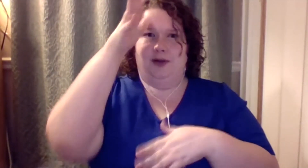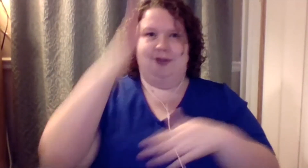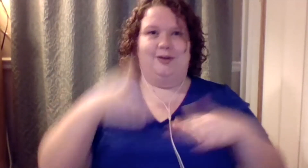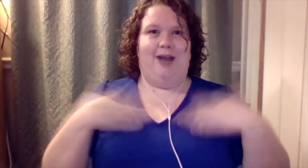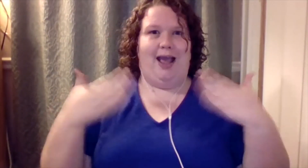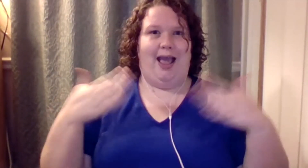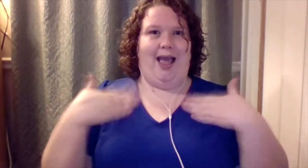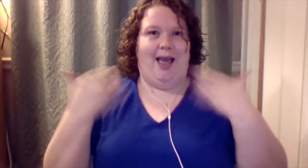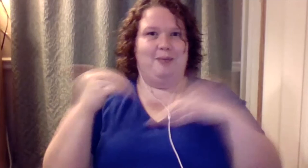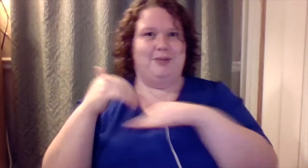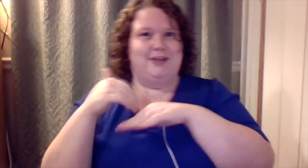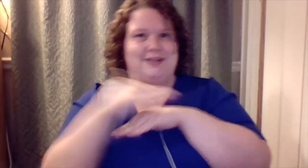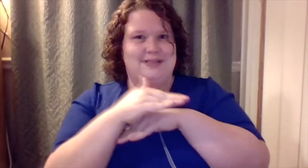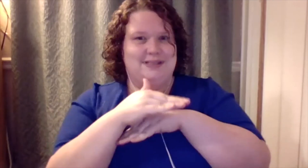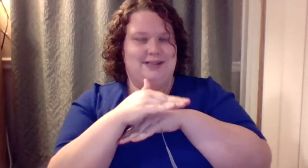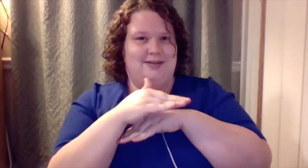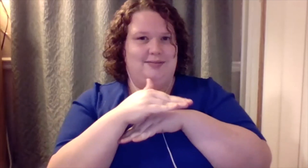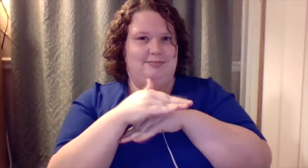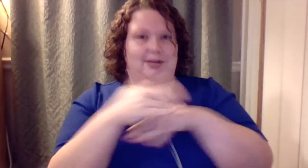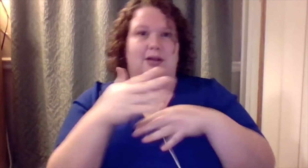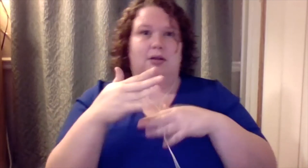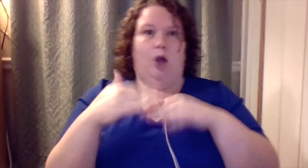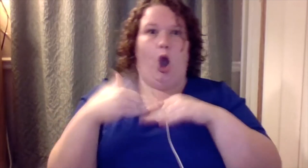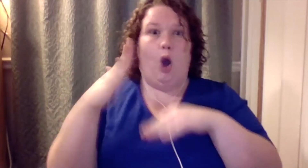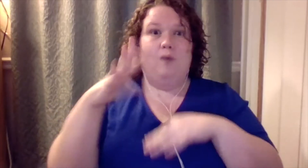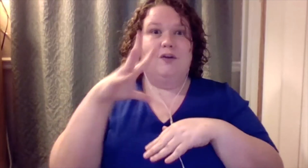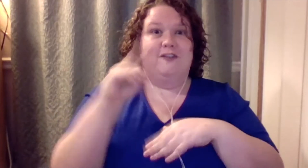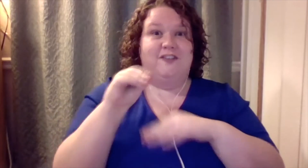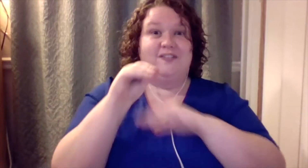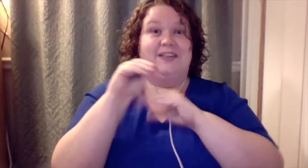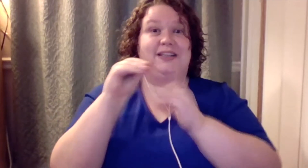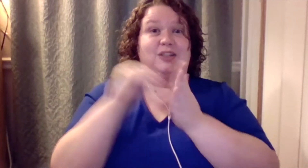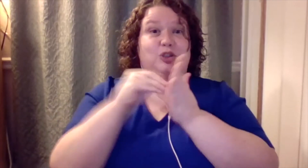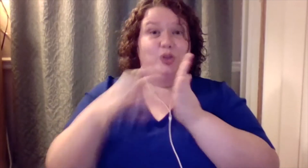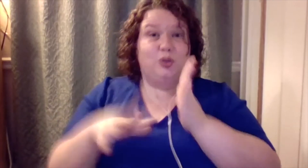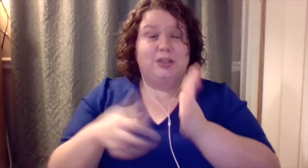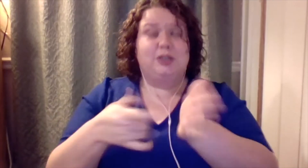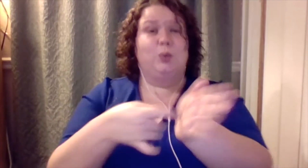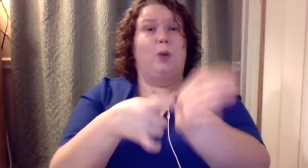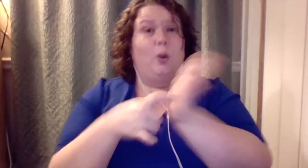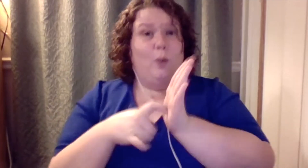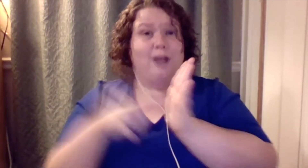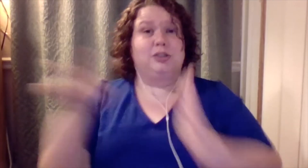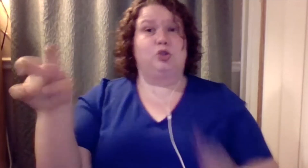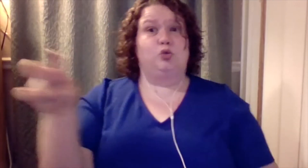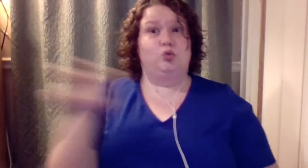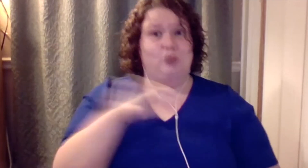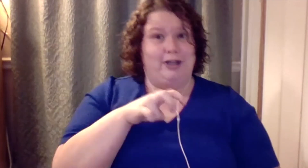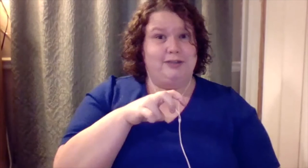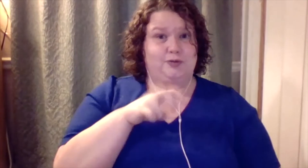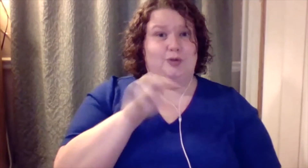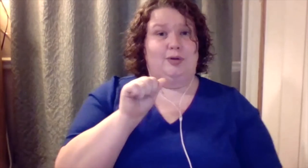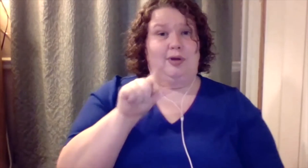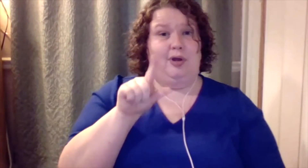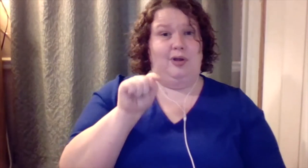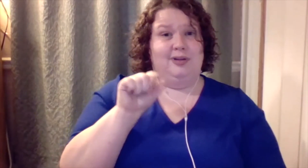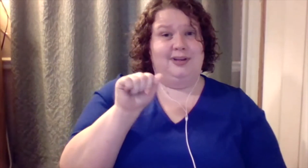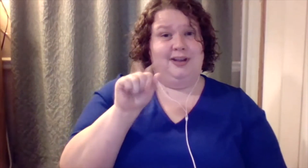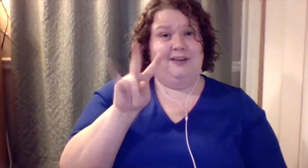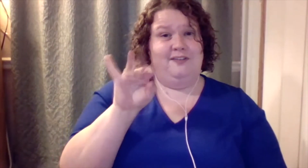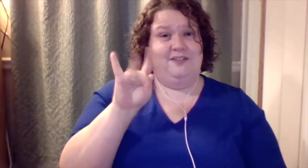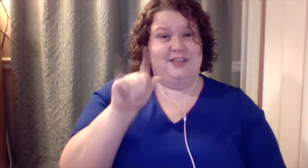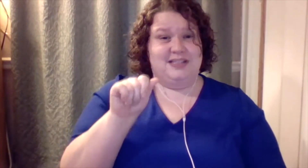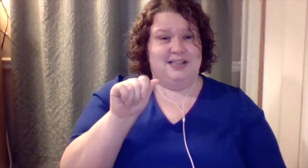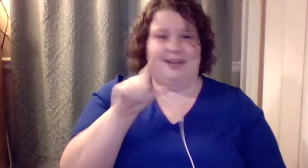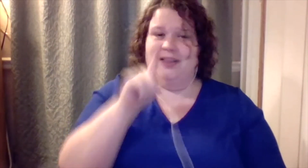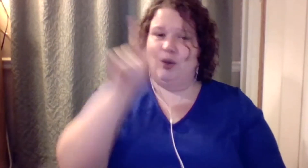coming to Alta Vista that don't have to attend Alta Vista. They could be choosing other schools to go to. And what's your